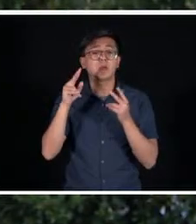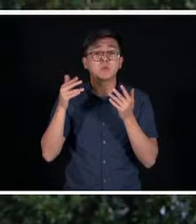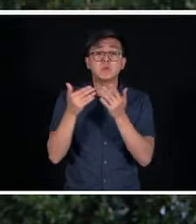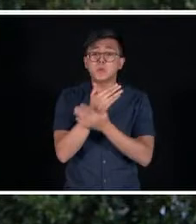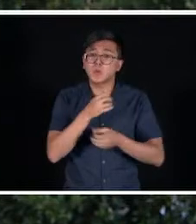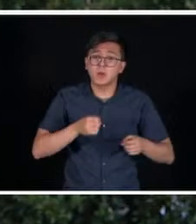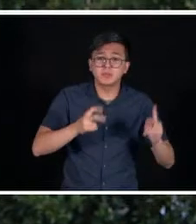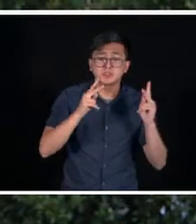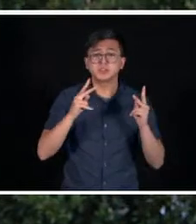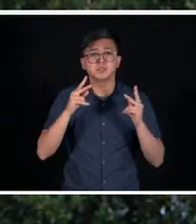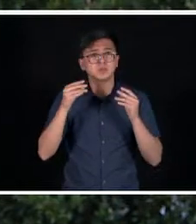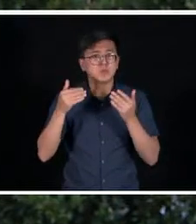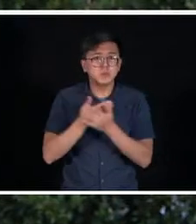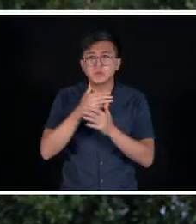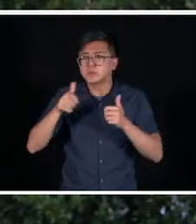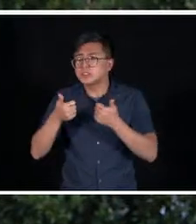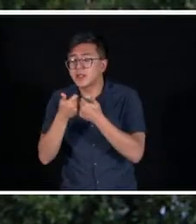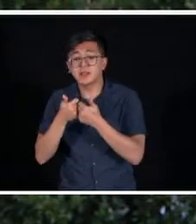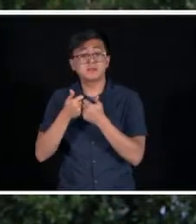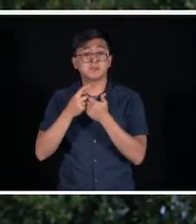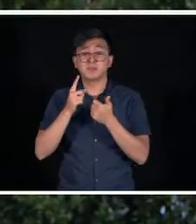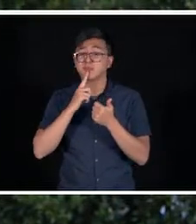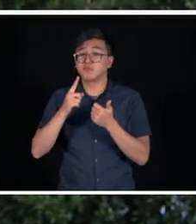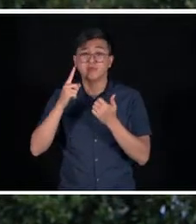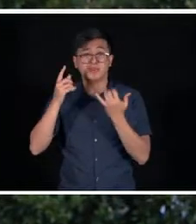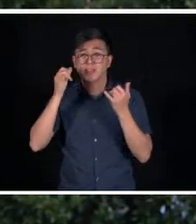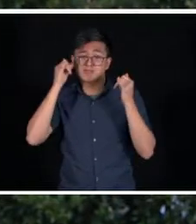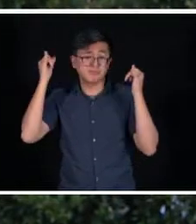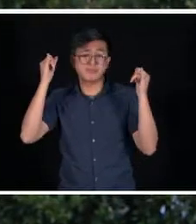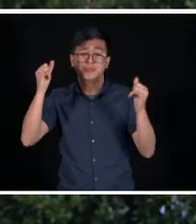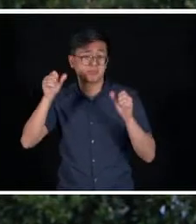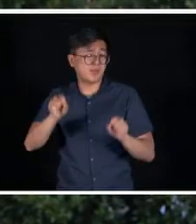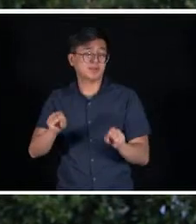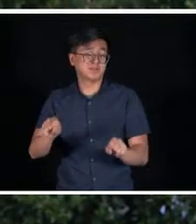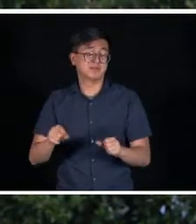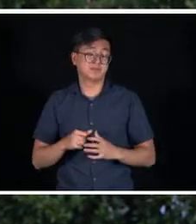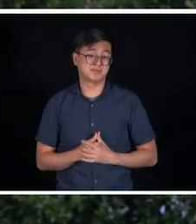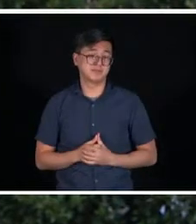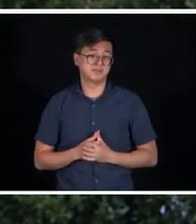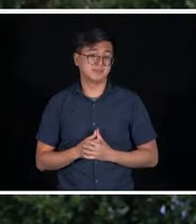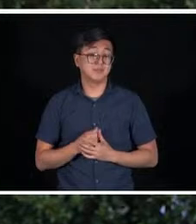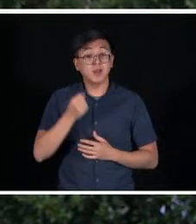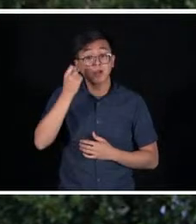endless possibilities. But with new opportunities,